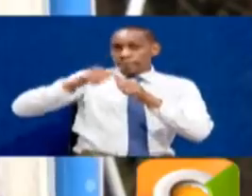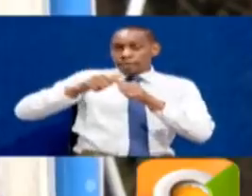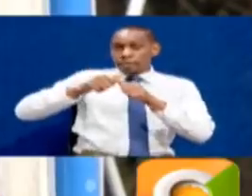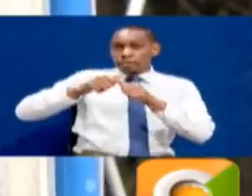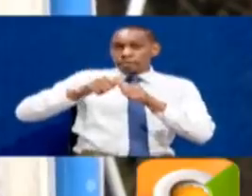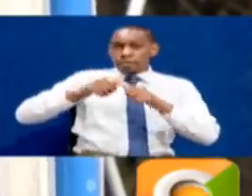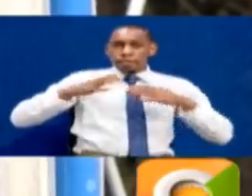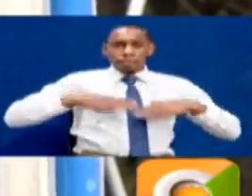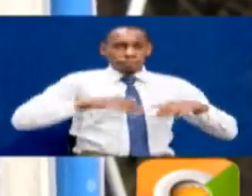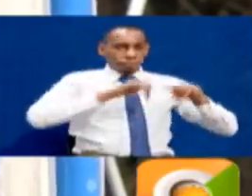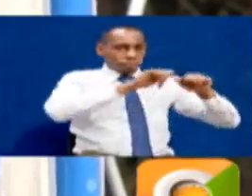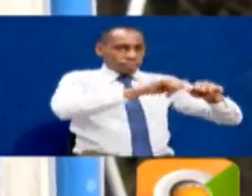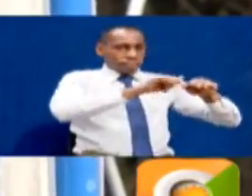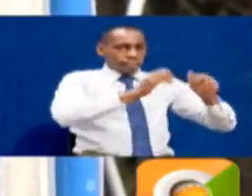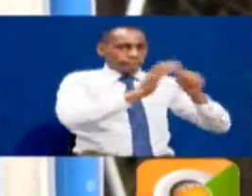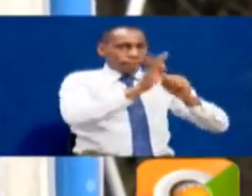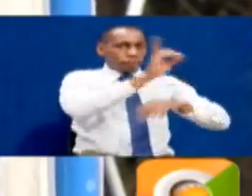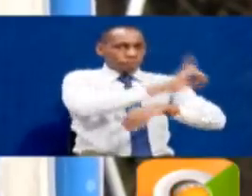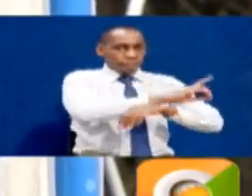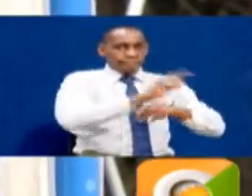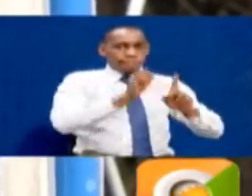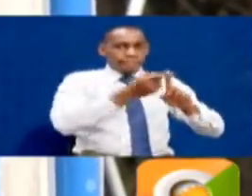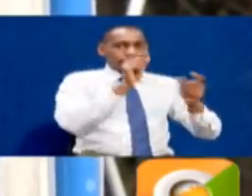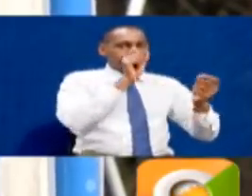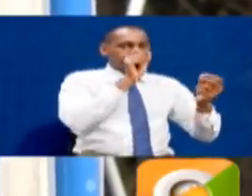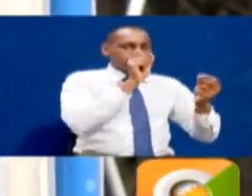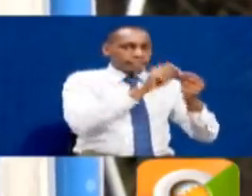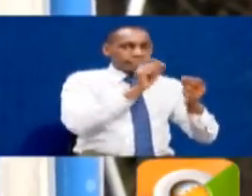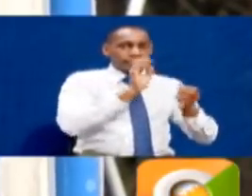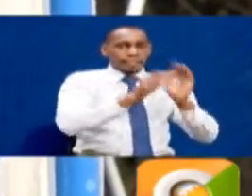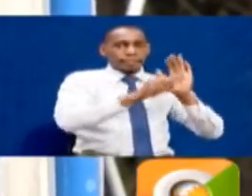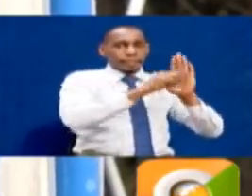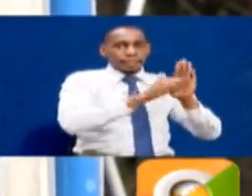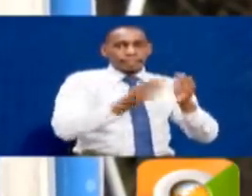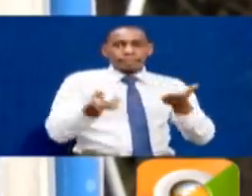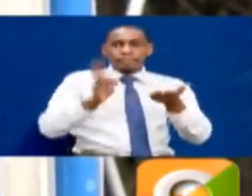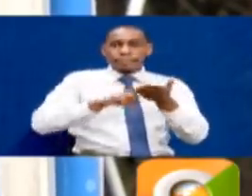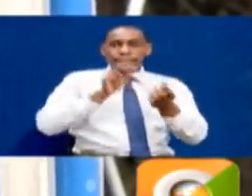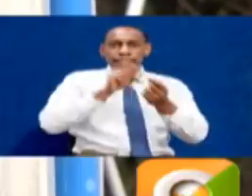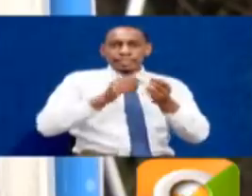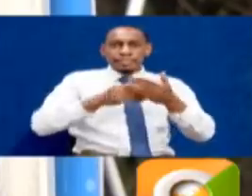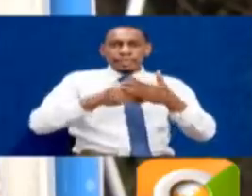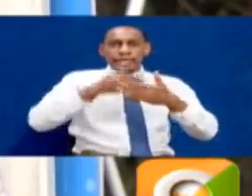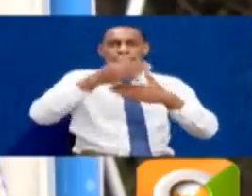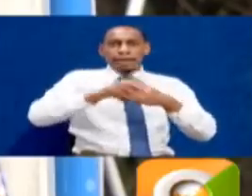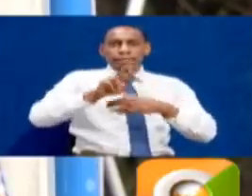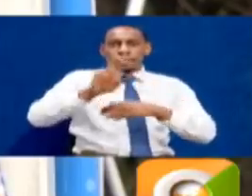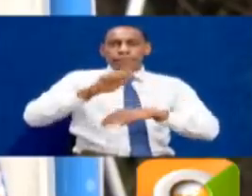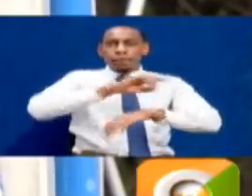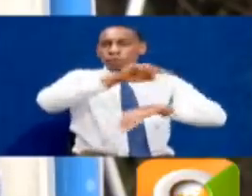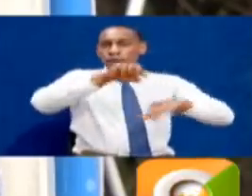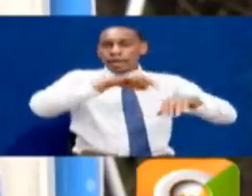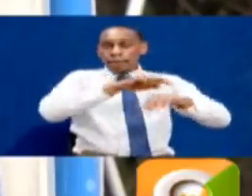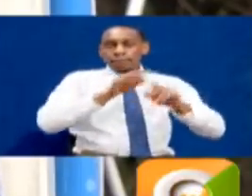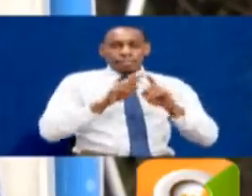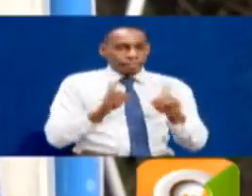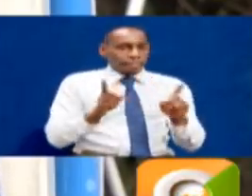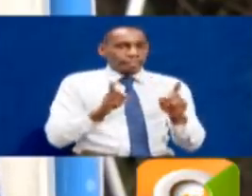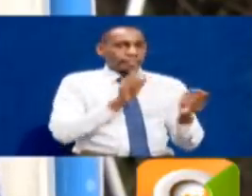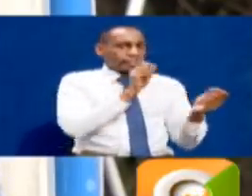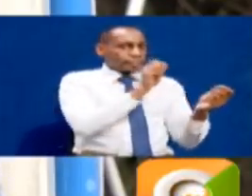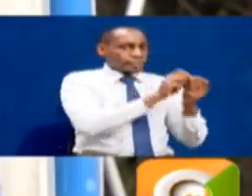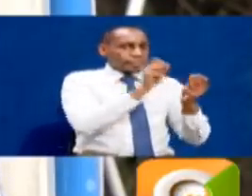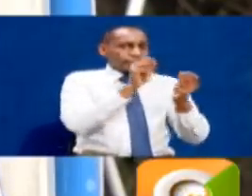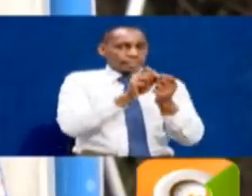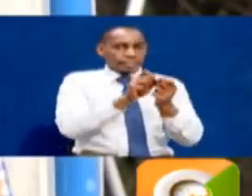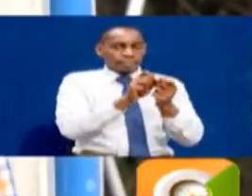used to keep people for 14 days, then we do the first test. If you turn negative, we do another one after 24 hours. But this test,